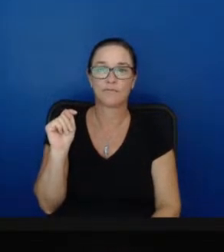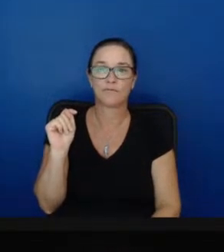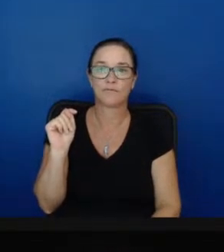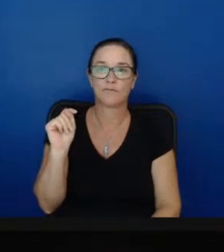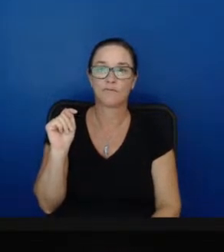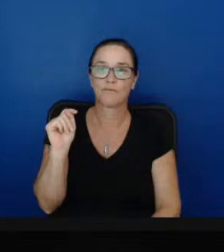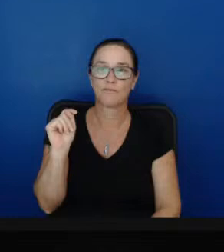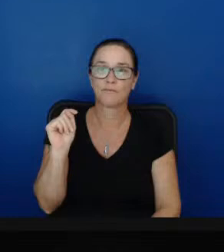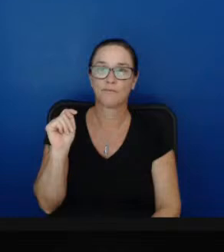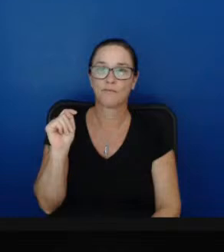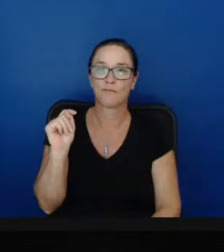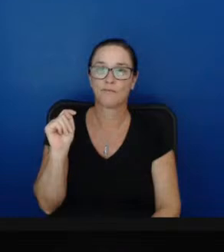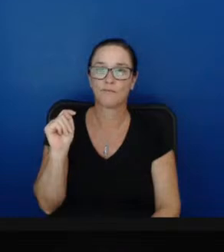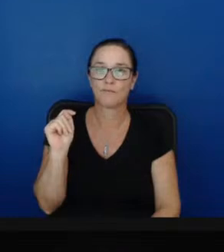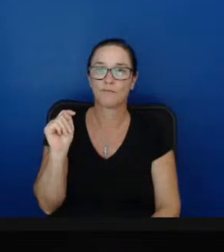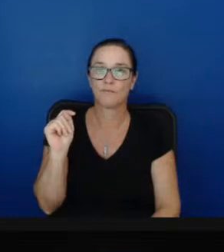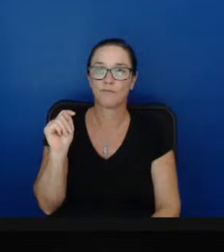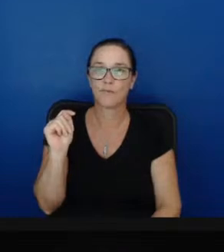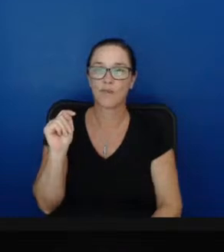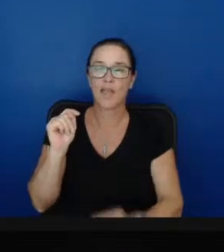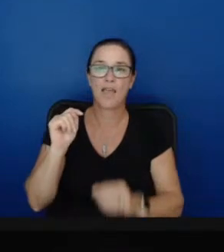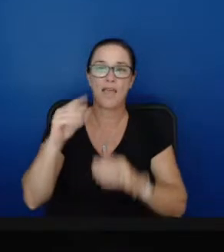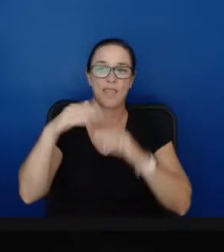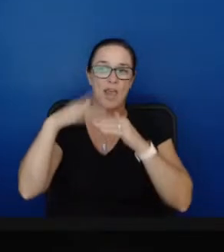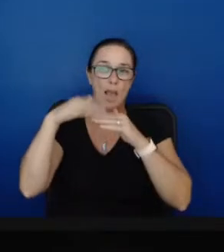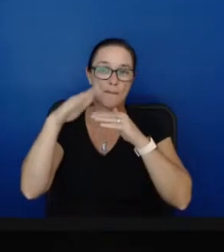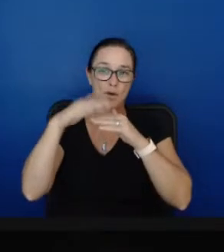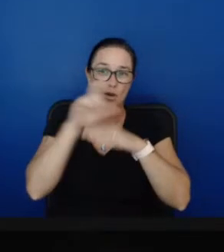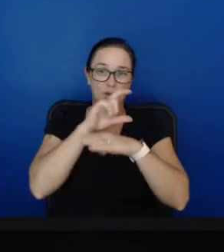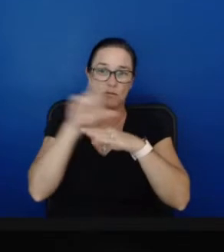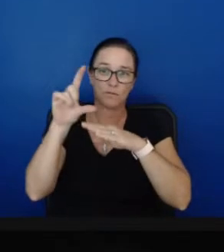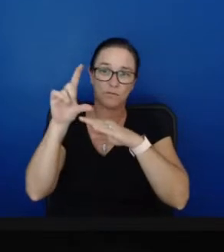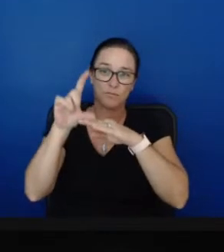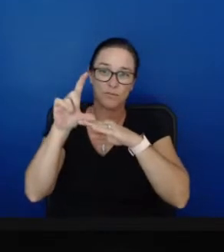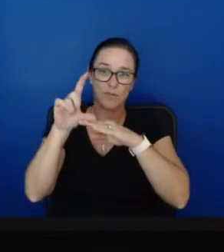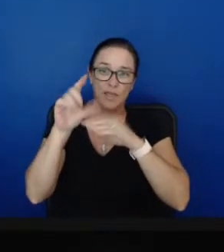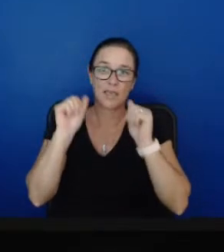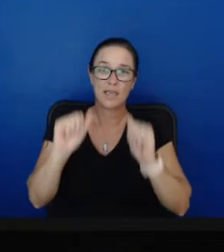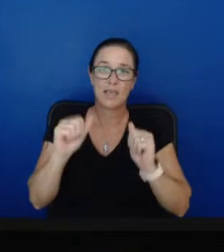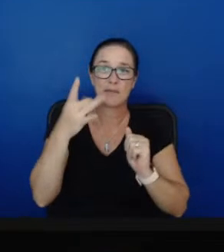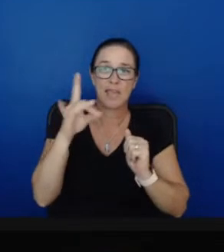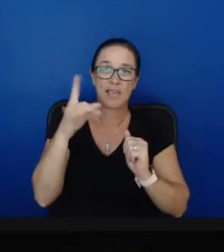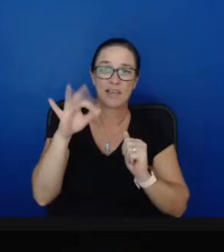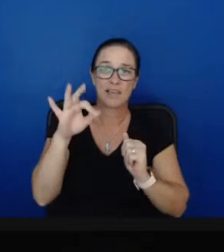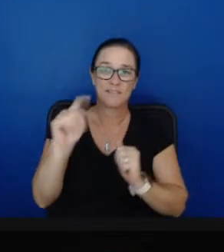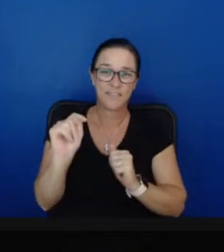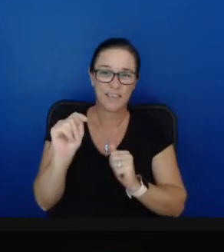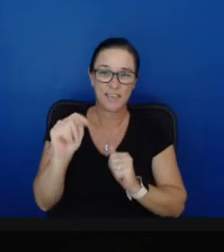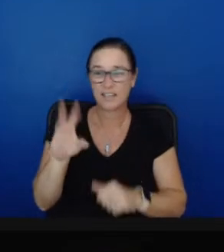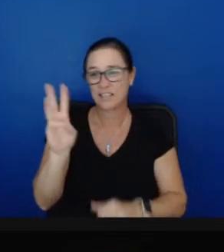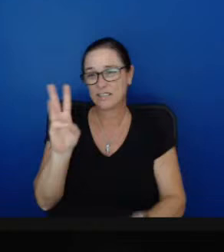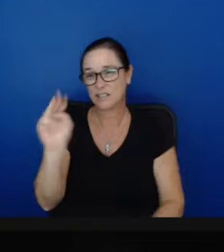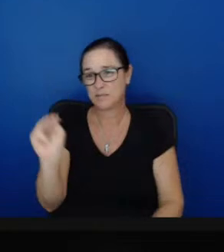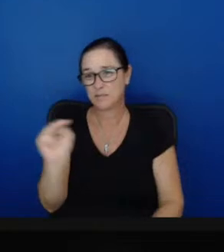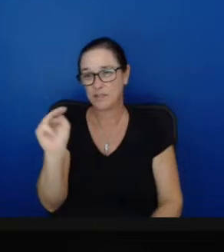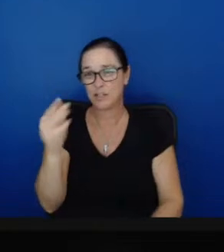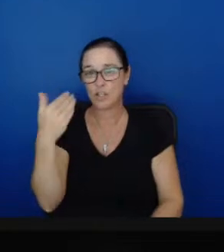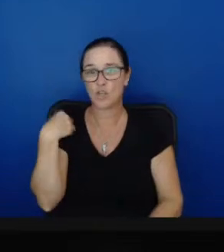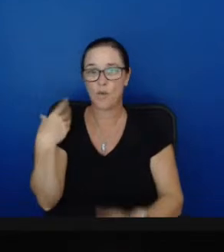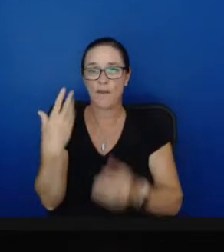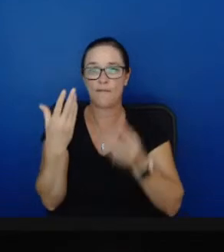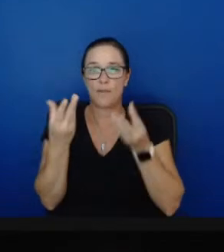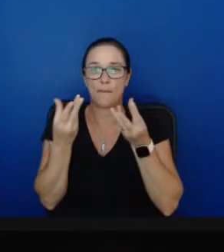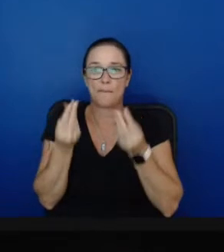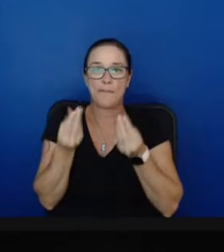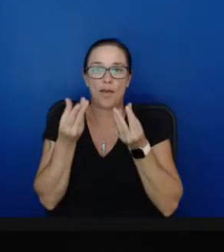Or that upper part you're looking at might be 6 meters, 18 feet. You have a little bit of melt in the middle there,